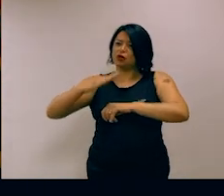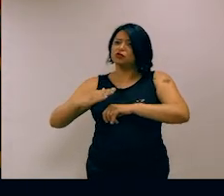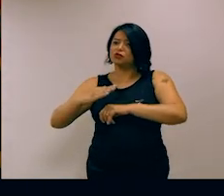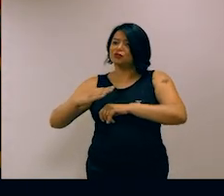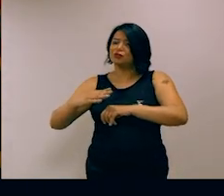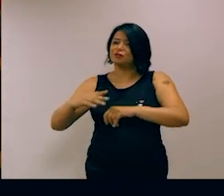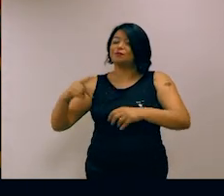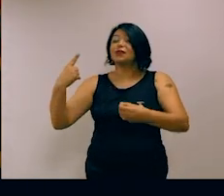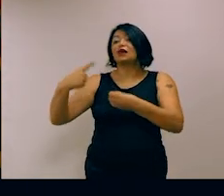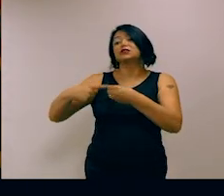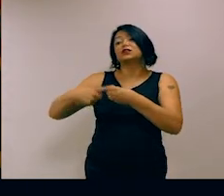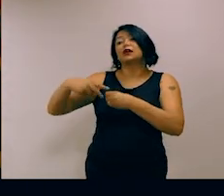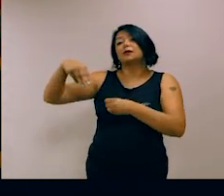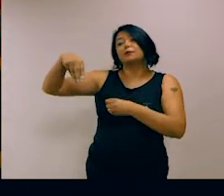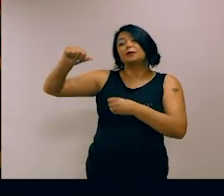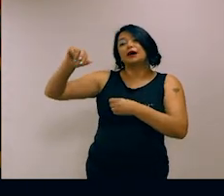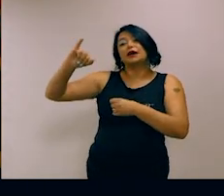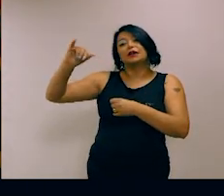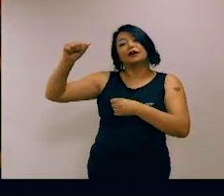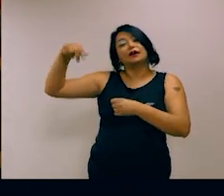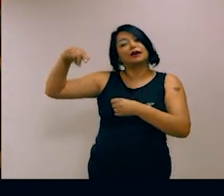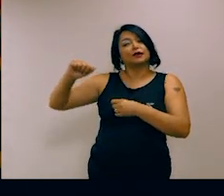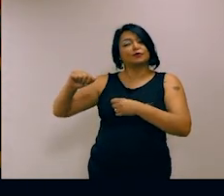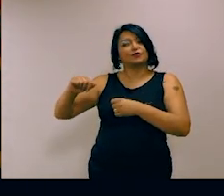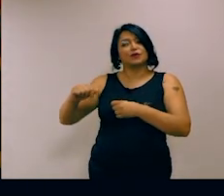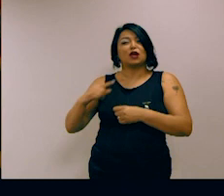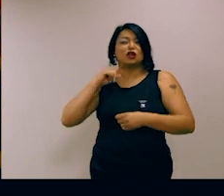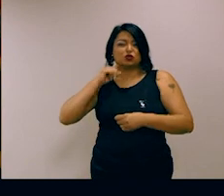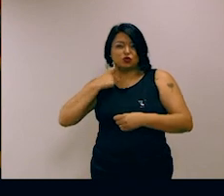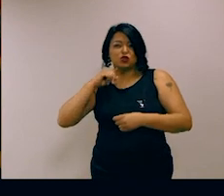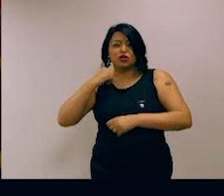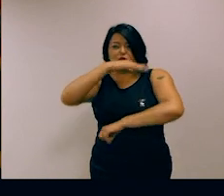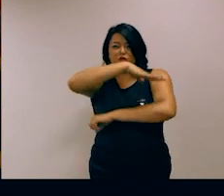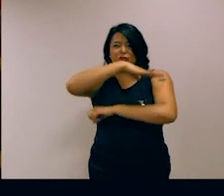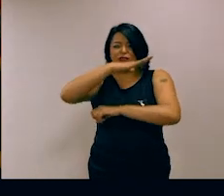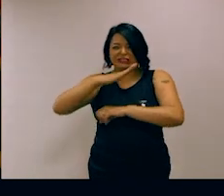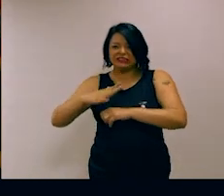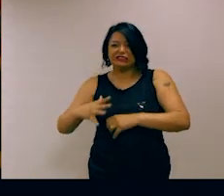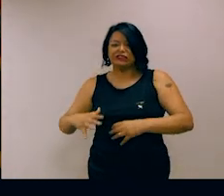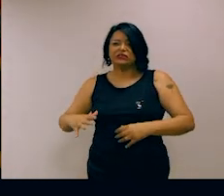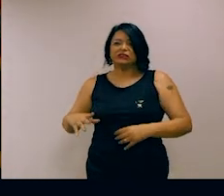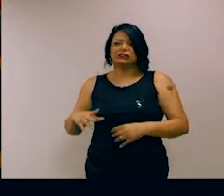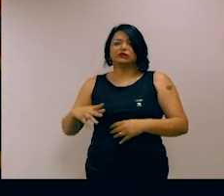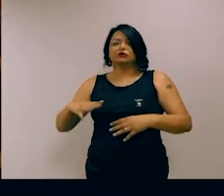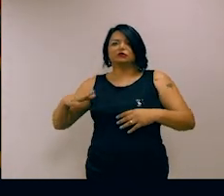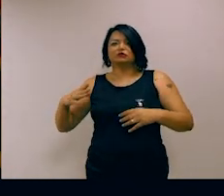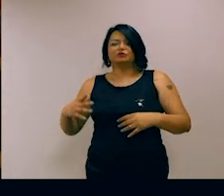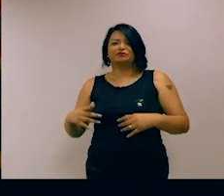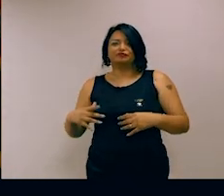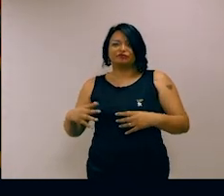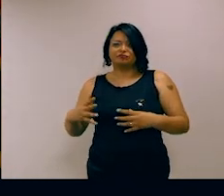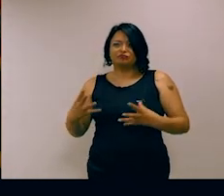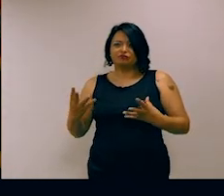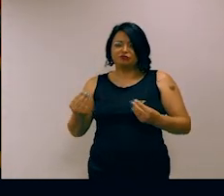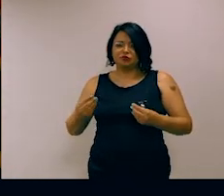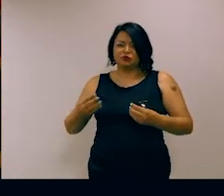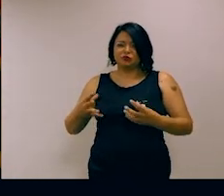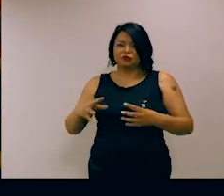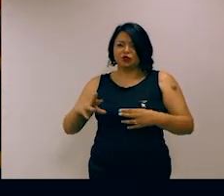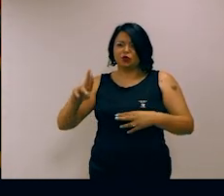different from Mariana. So the tailings and the waste, it was denser, heavier, and we